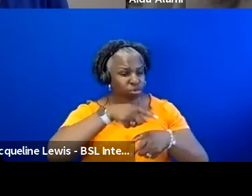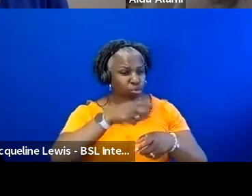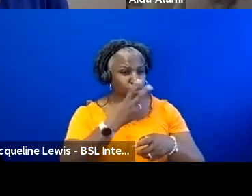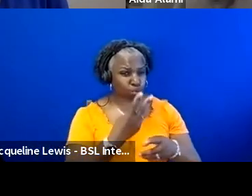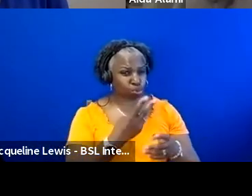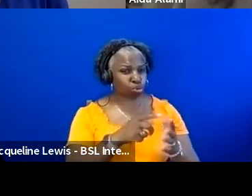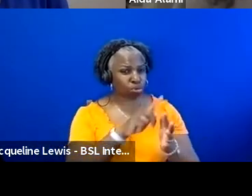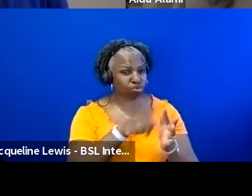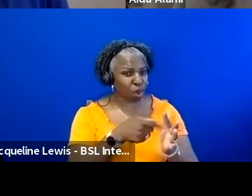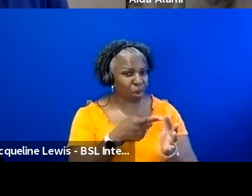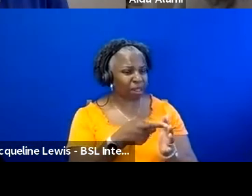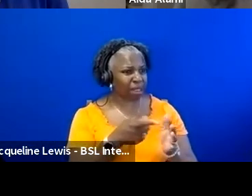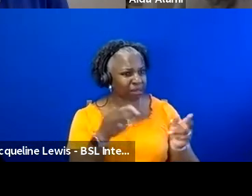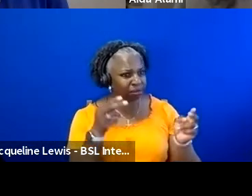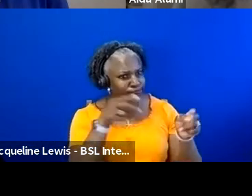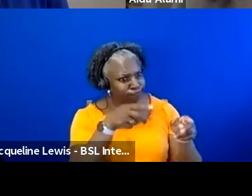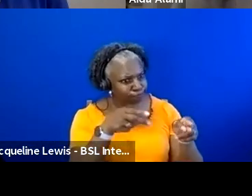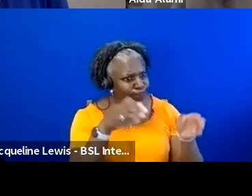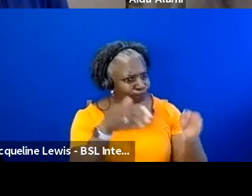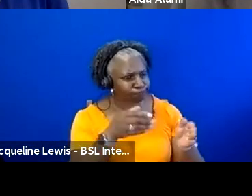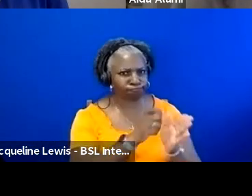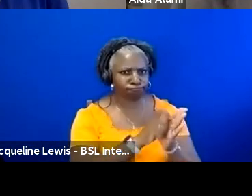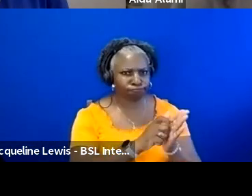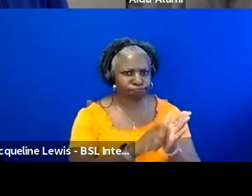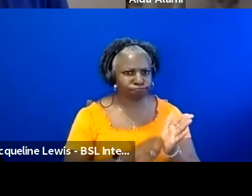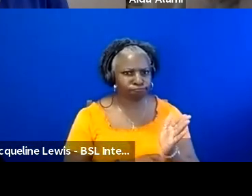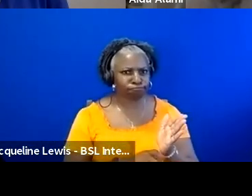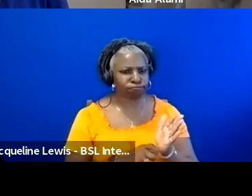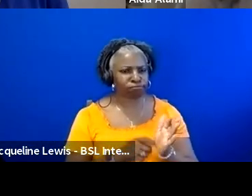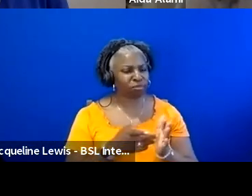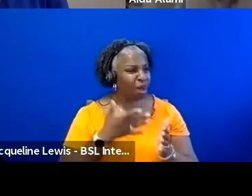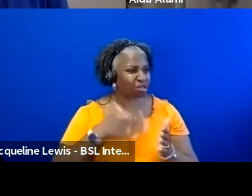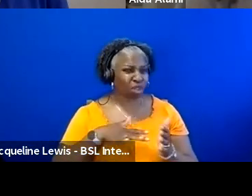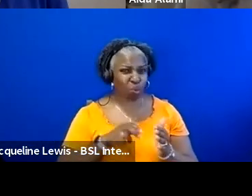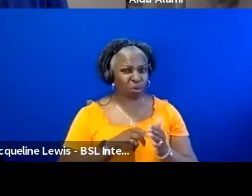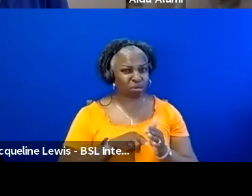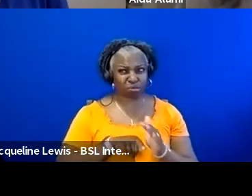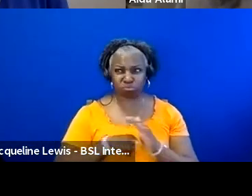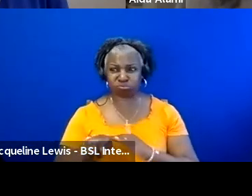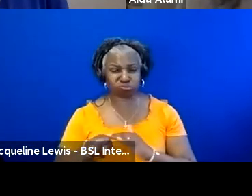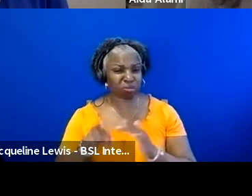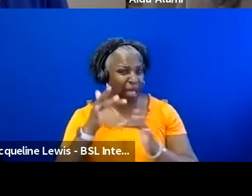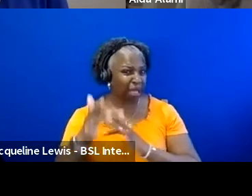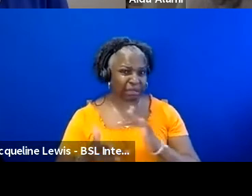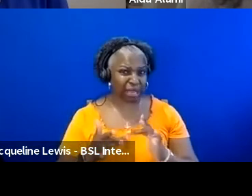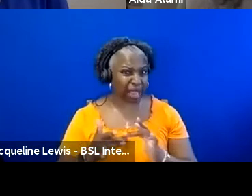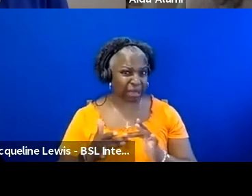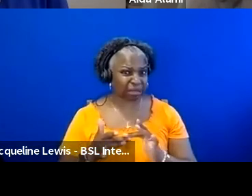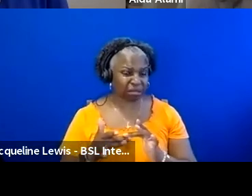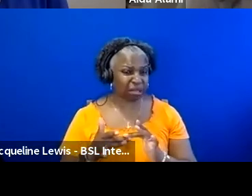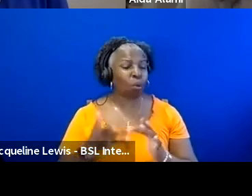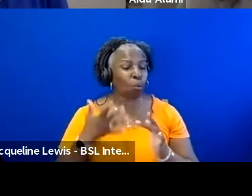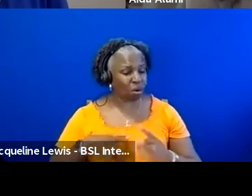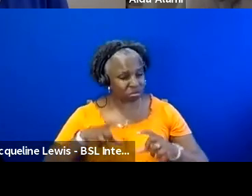I don't want to leave the internet, you know, because of the trolls, because I feel like my presence